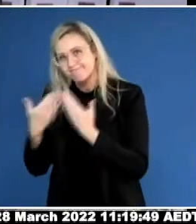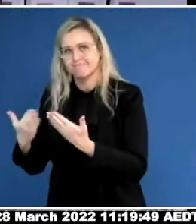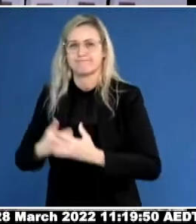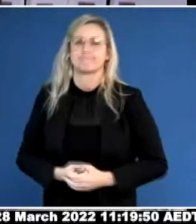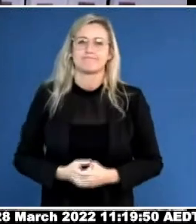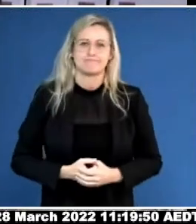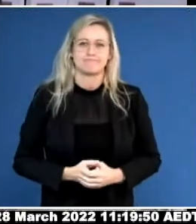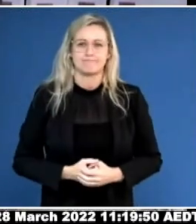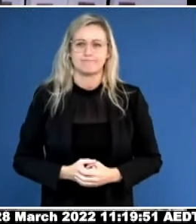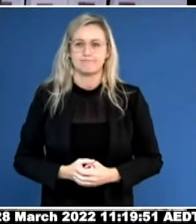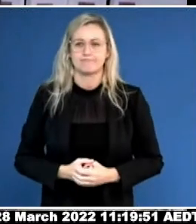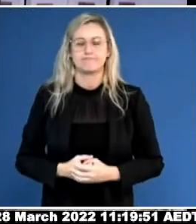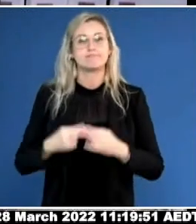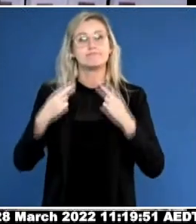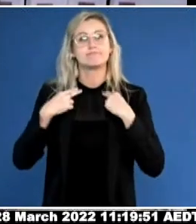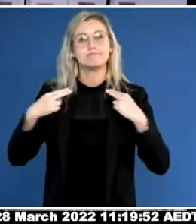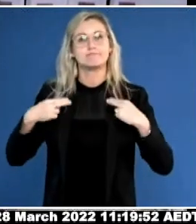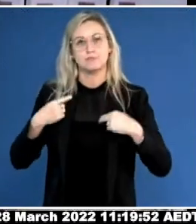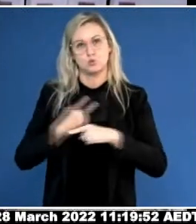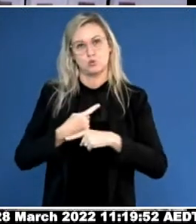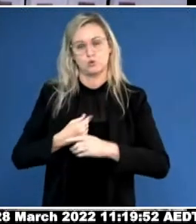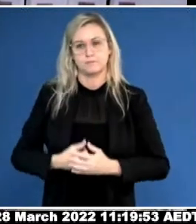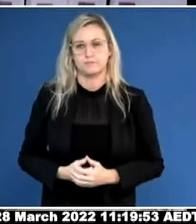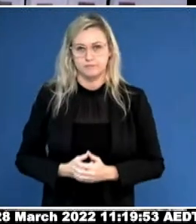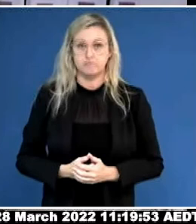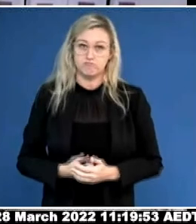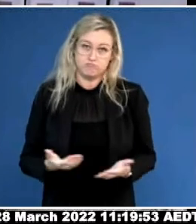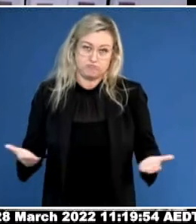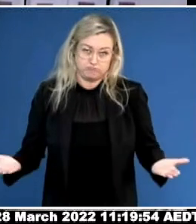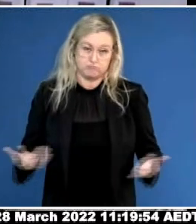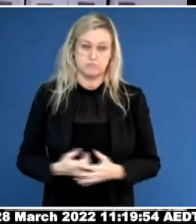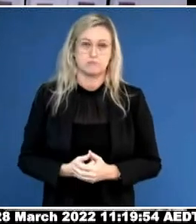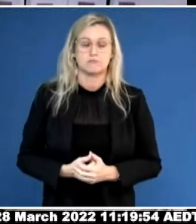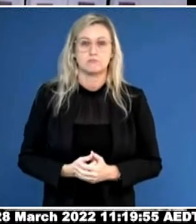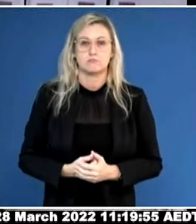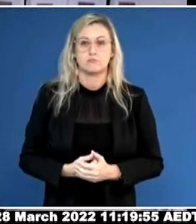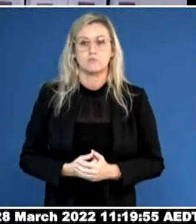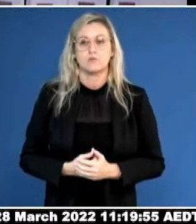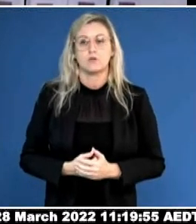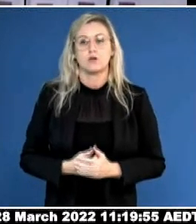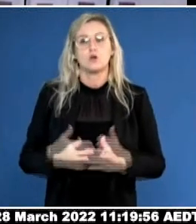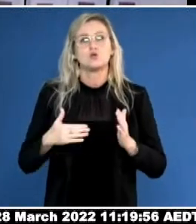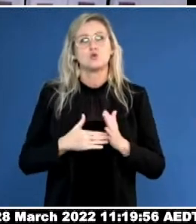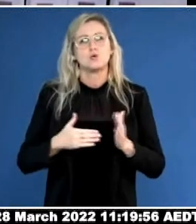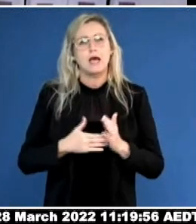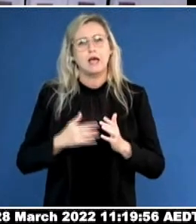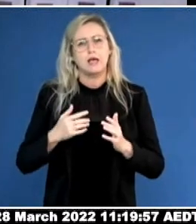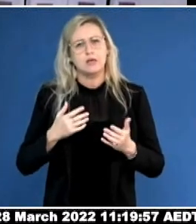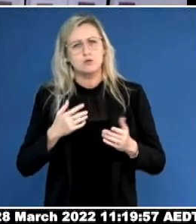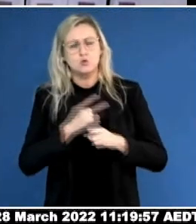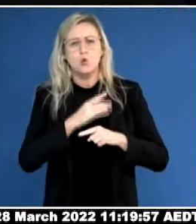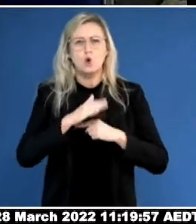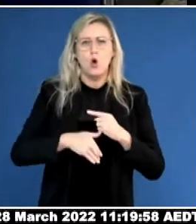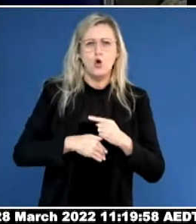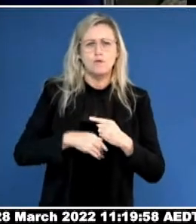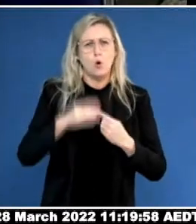So, commissioners, as I said, today will be a day where we'll slow down. There may be a few more breaks than we